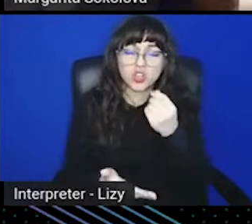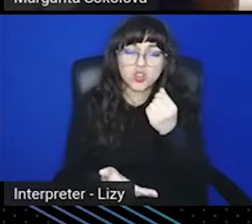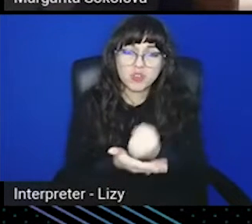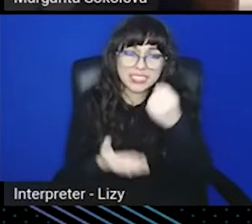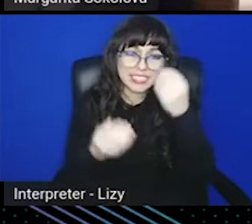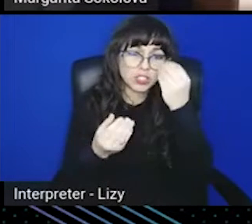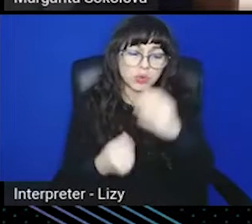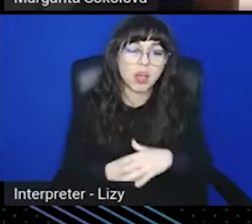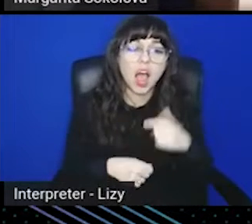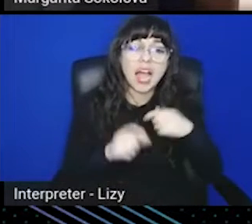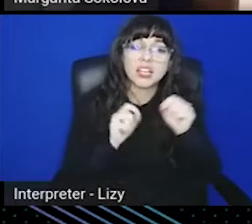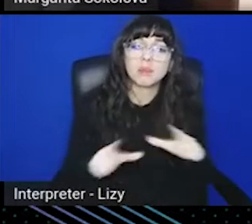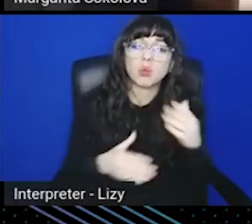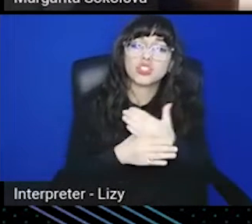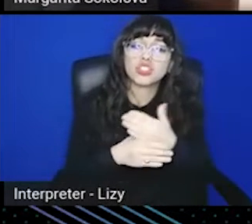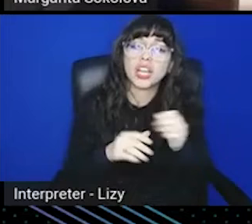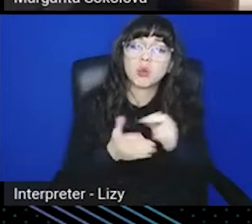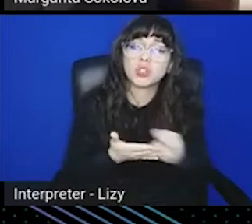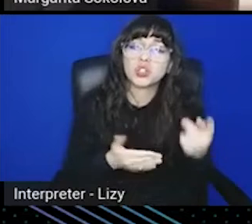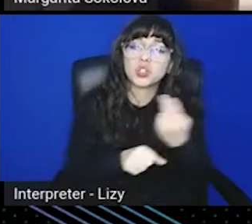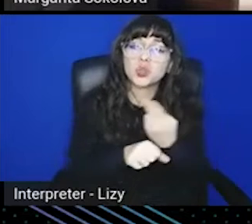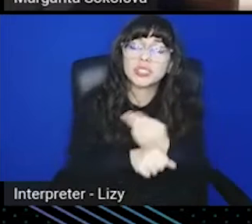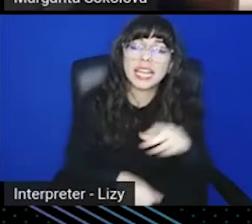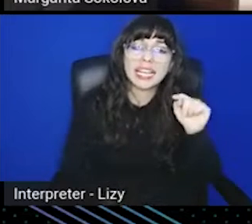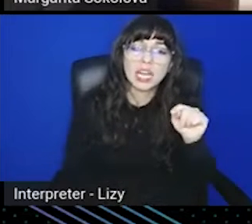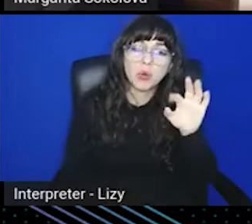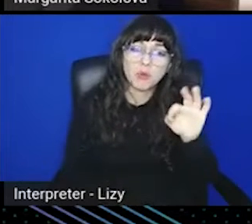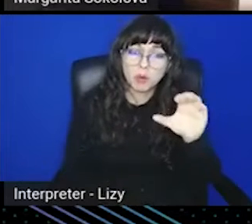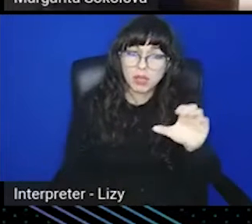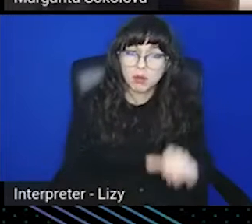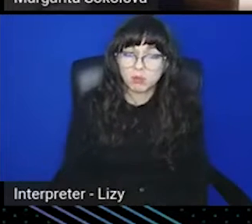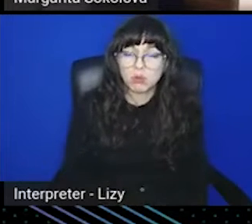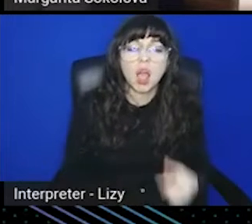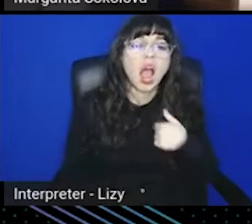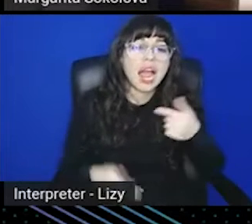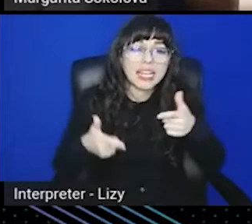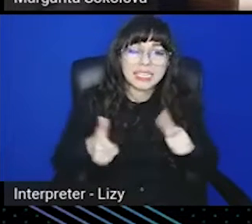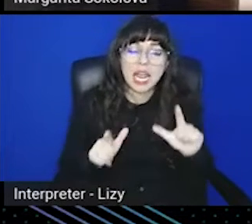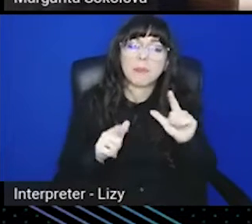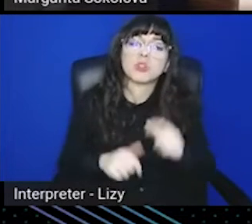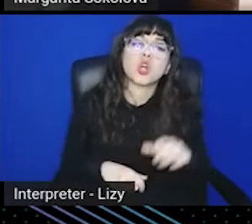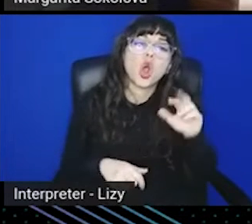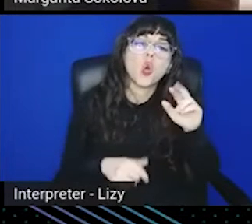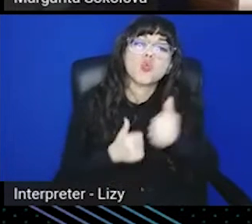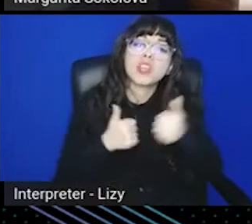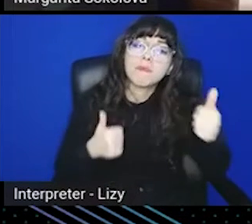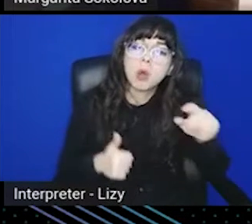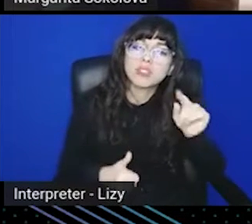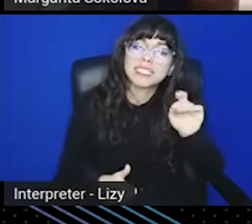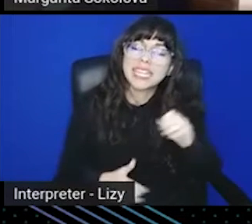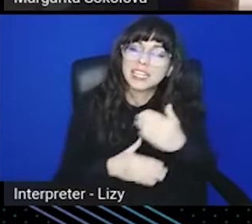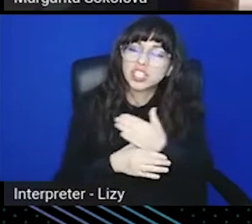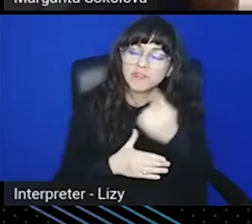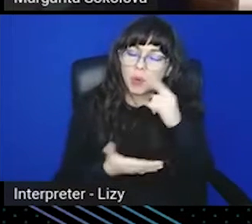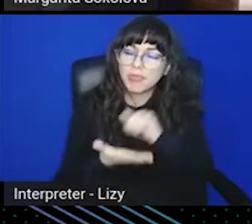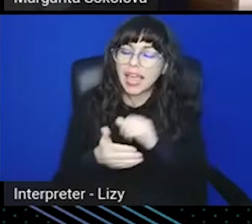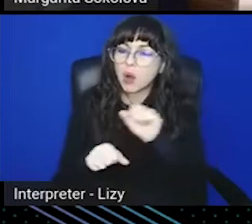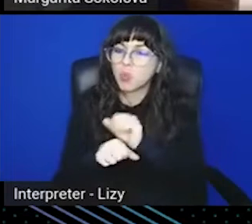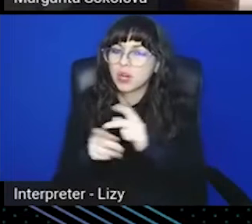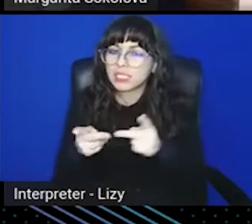shared resources using Terraform Cloud, enabled remote state sharing for that workspace that's managing the shared